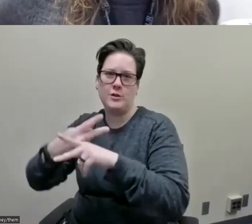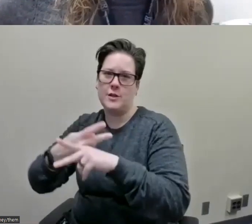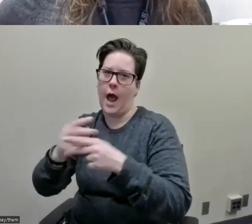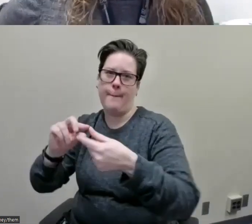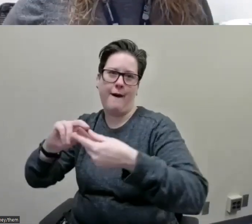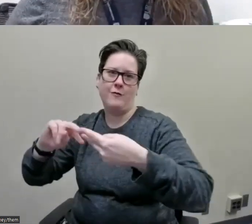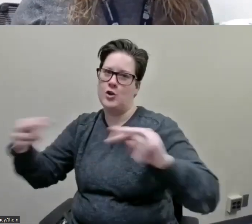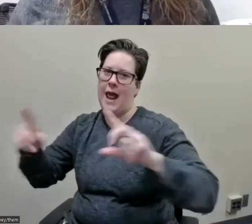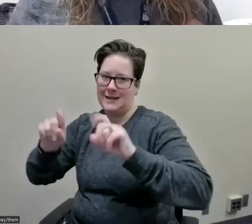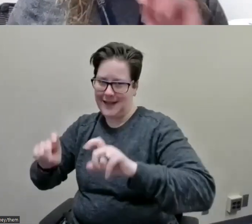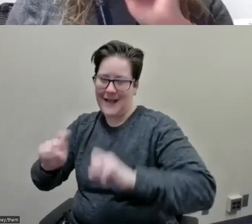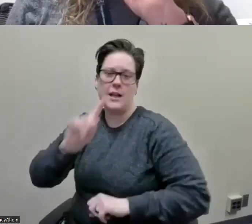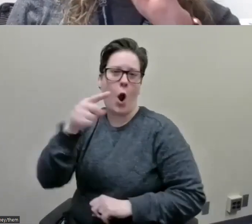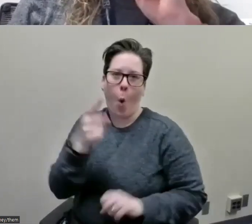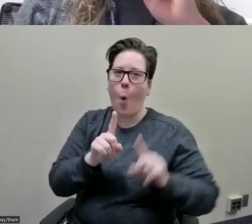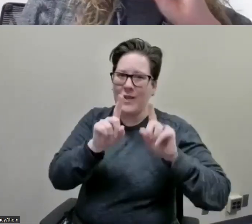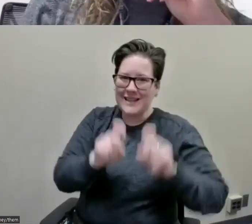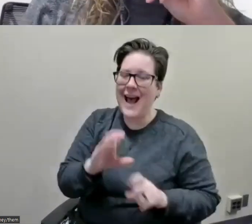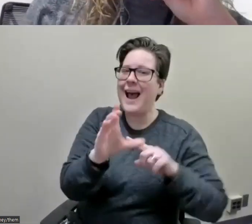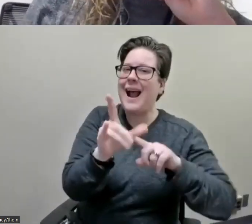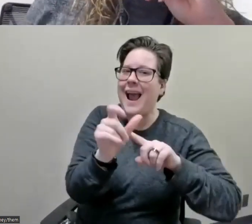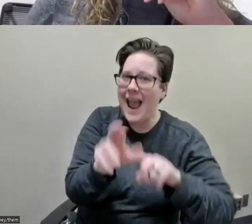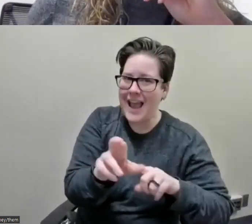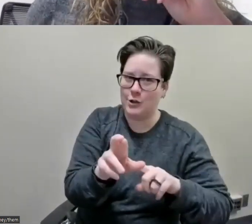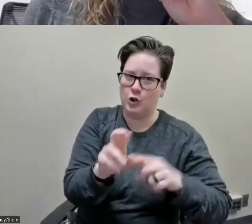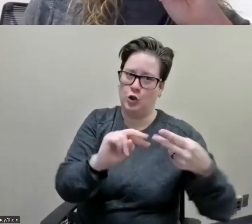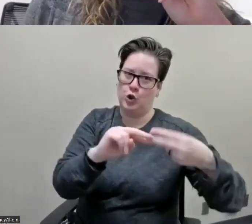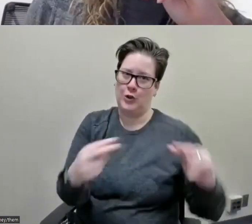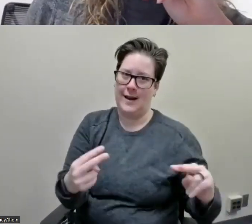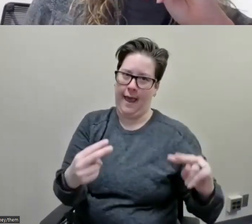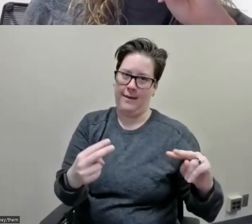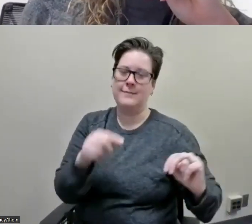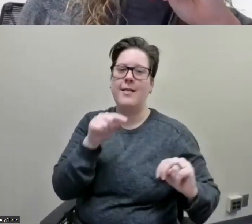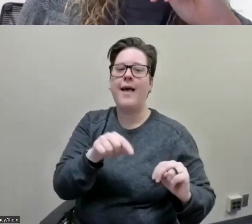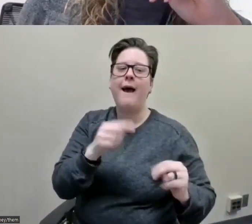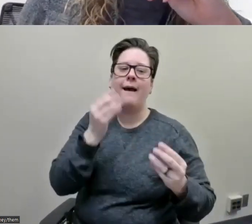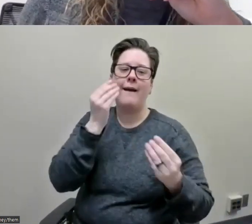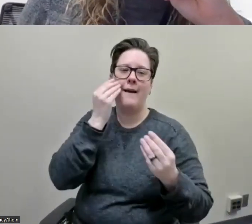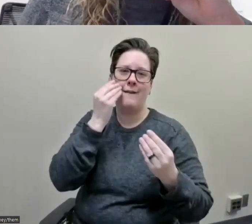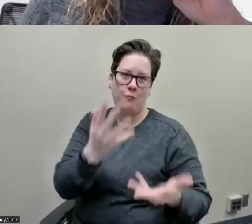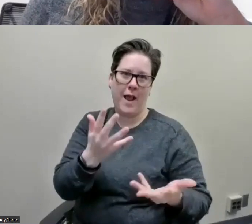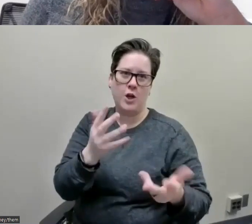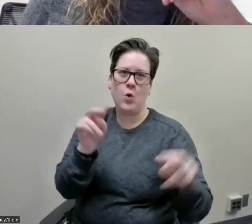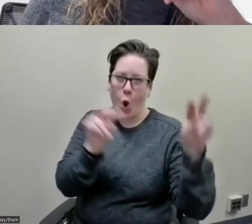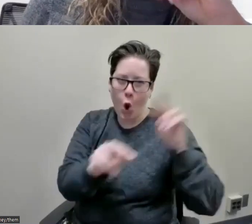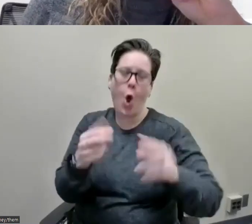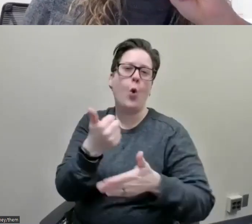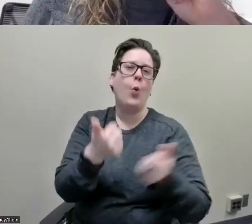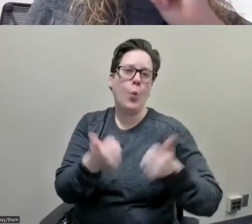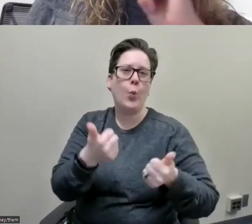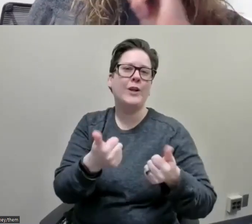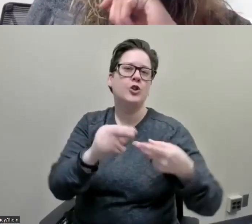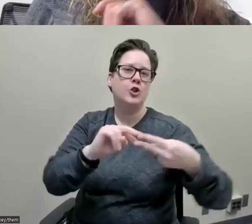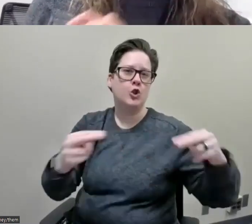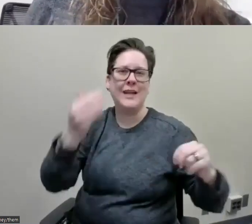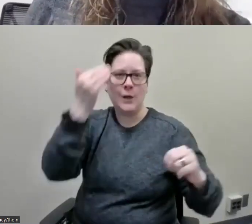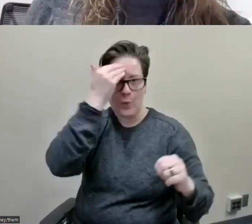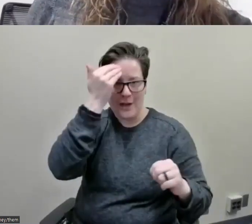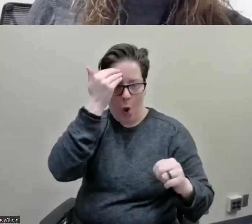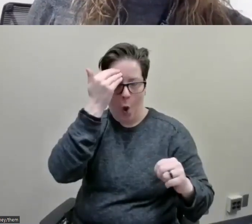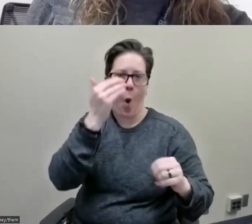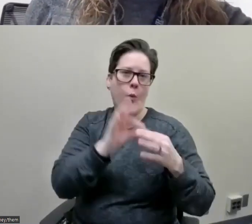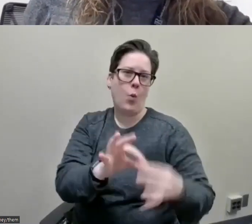So it's only for cancer genes. The information is only used to look at cancer genes. They don't share this information with anyone